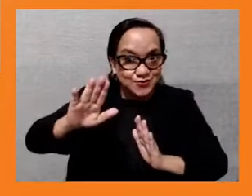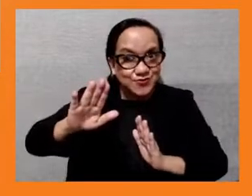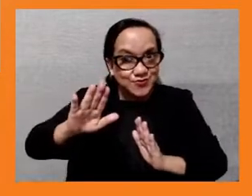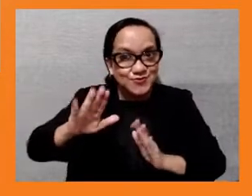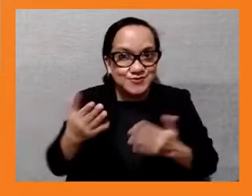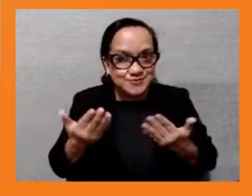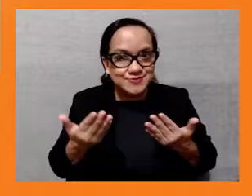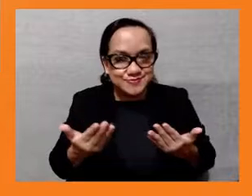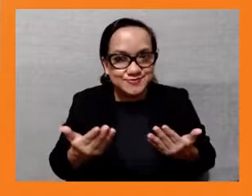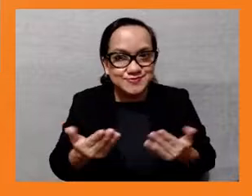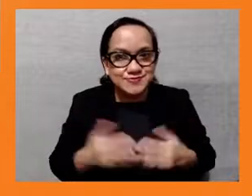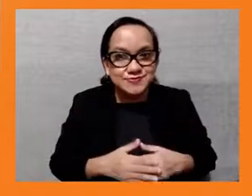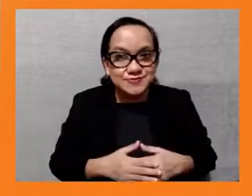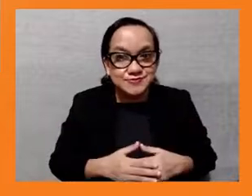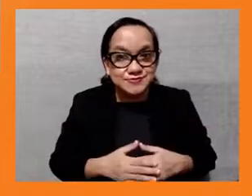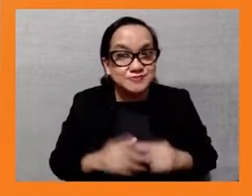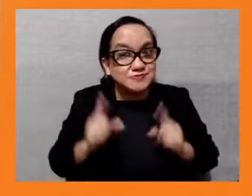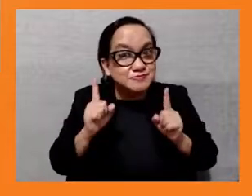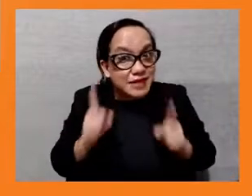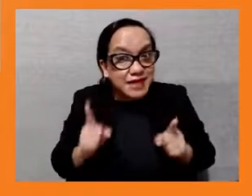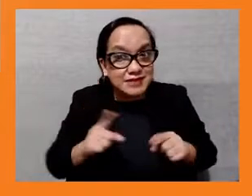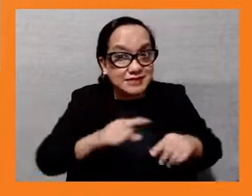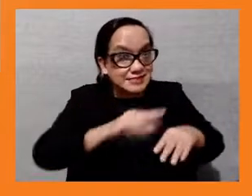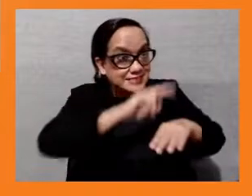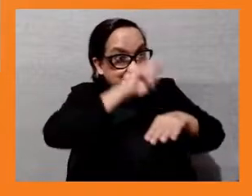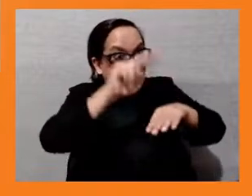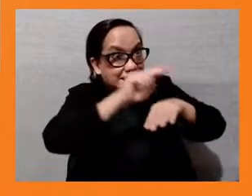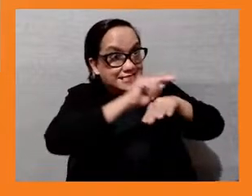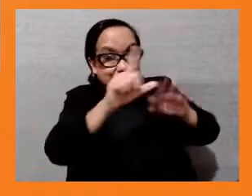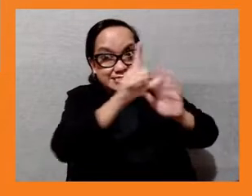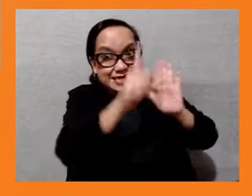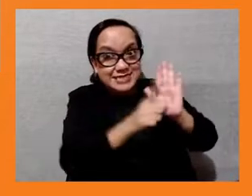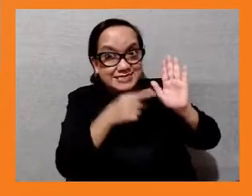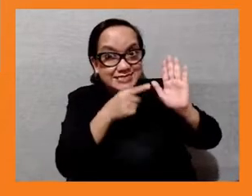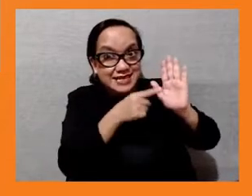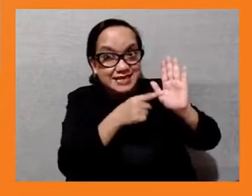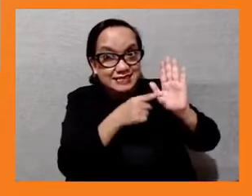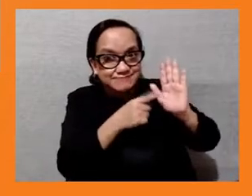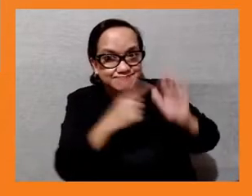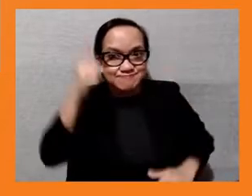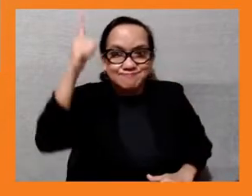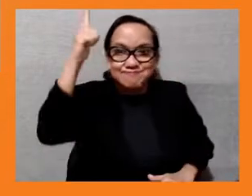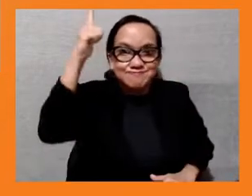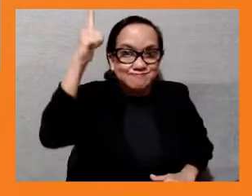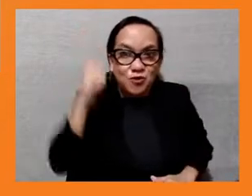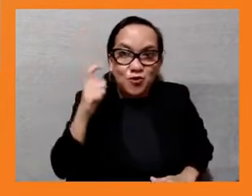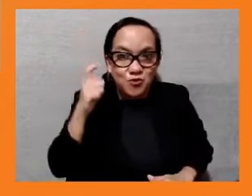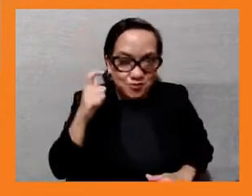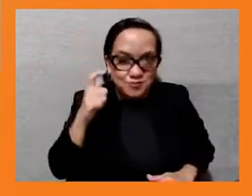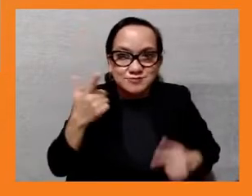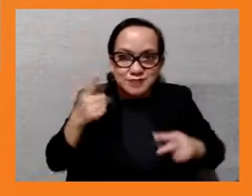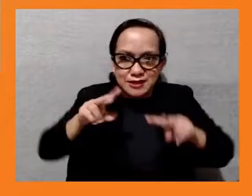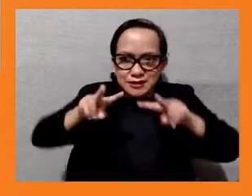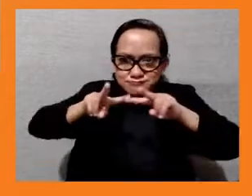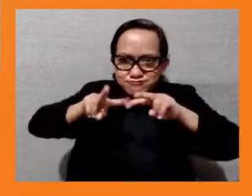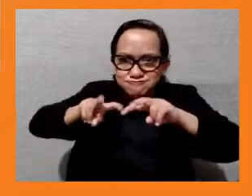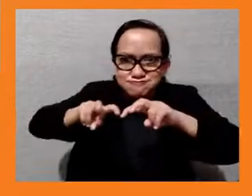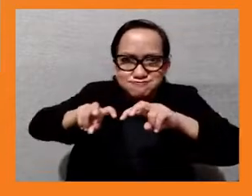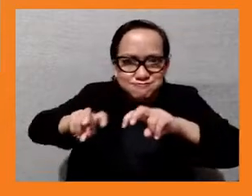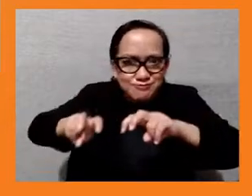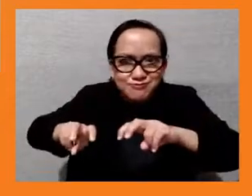remains is how will this be couched in the new proposed policy and how will this be implemented? Third, we have